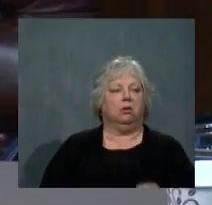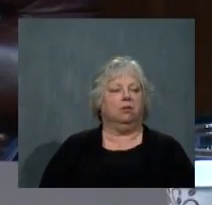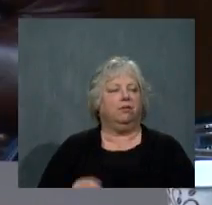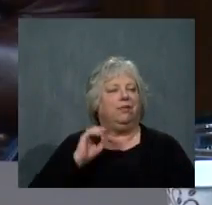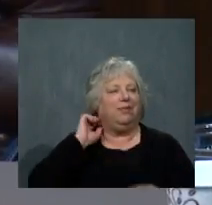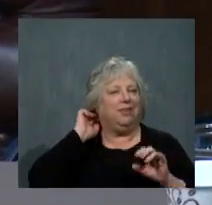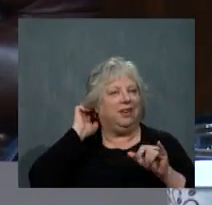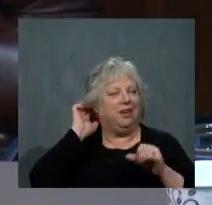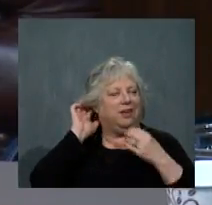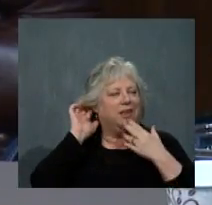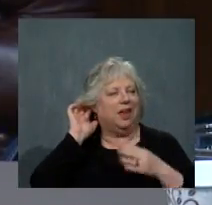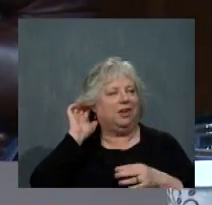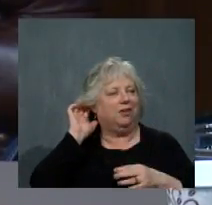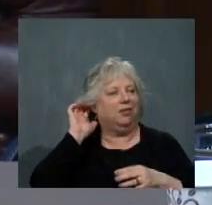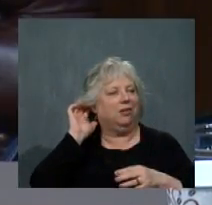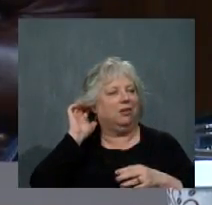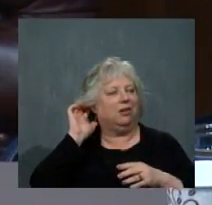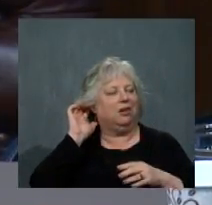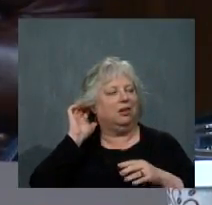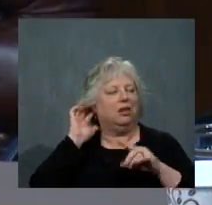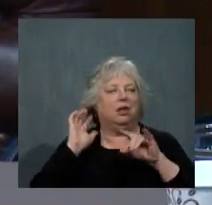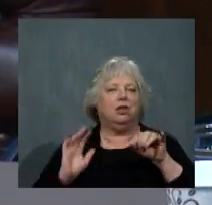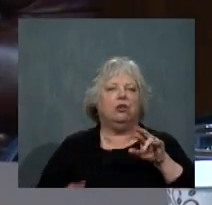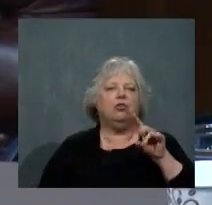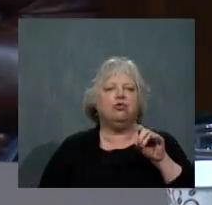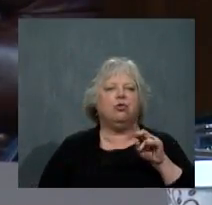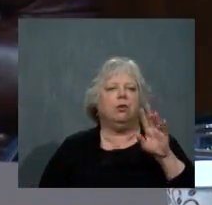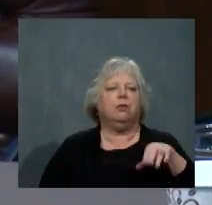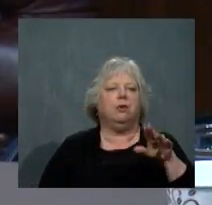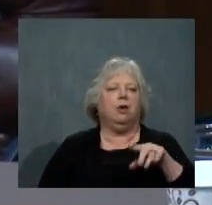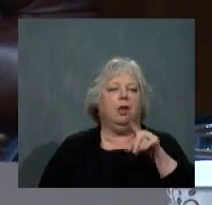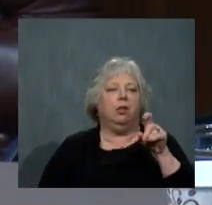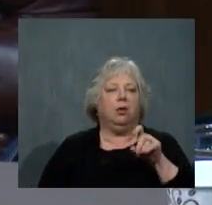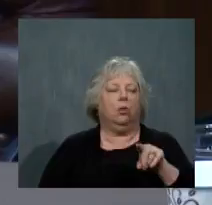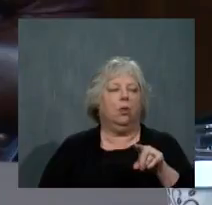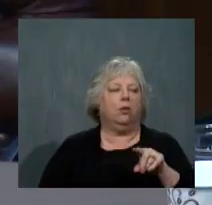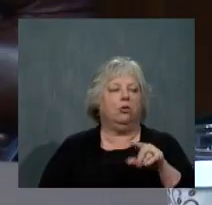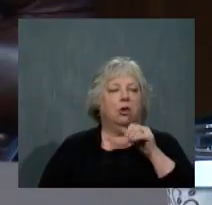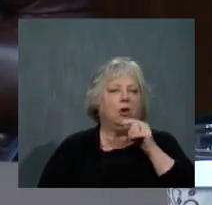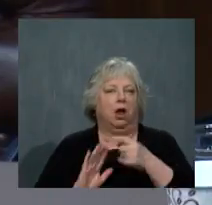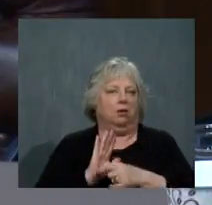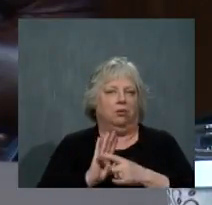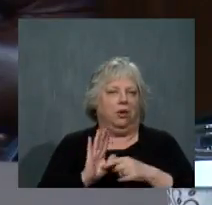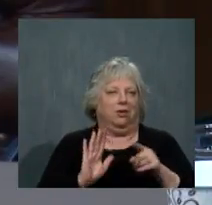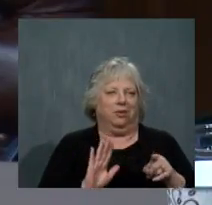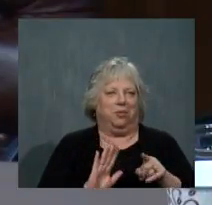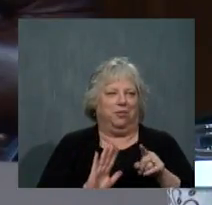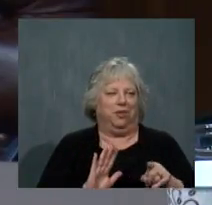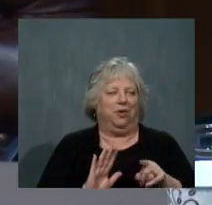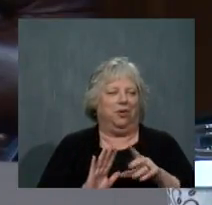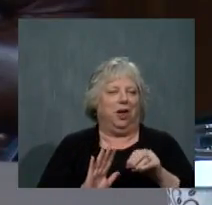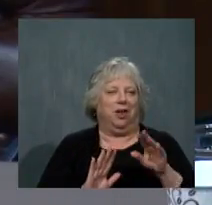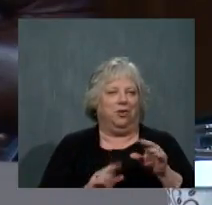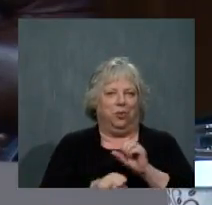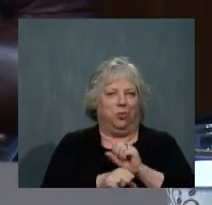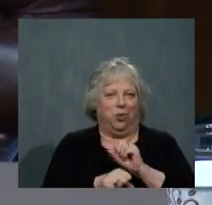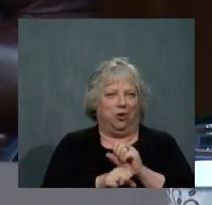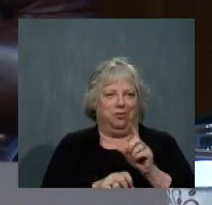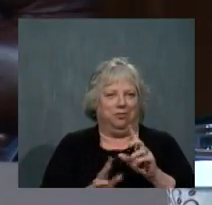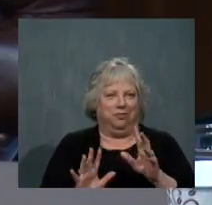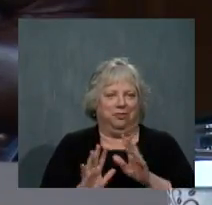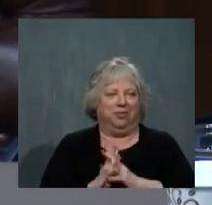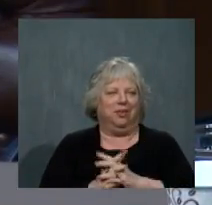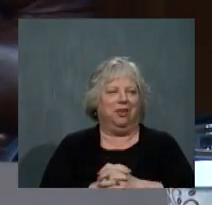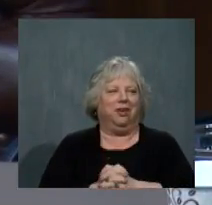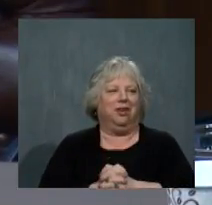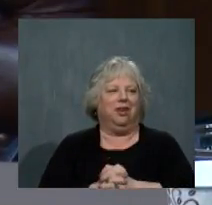Yes, thank you, Mayor. Jordan, the questions that we're raising are not criticism of you, and thankful for the work that you did. And this